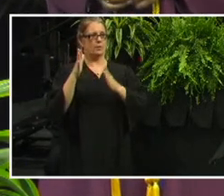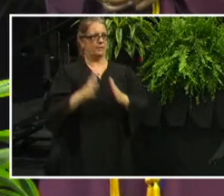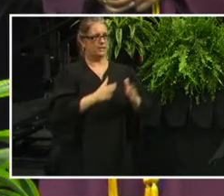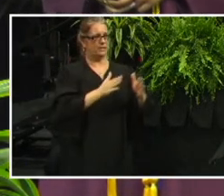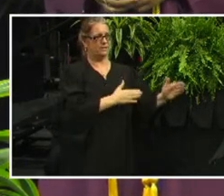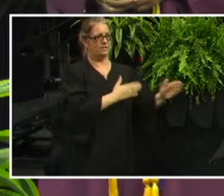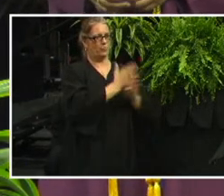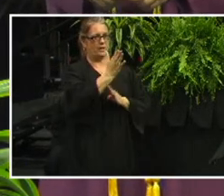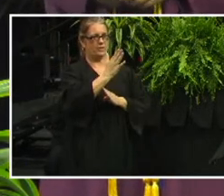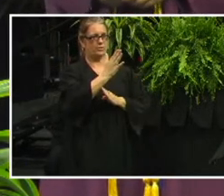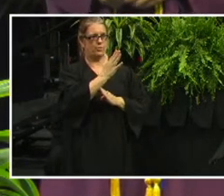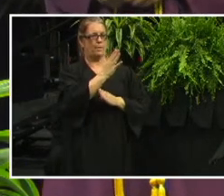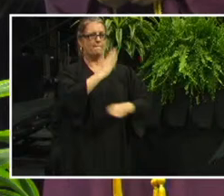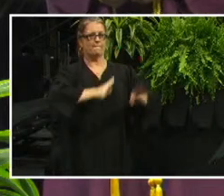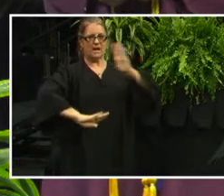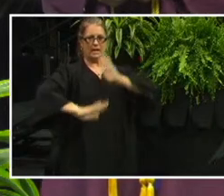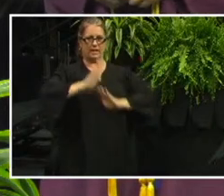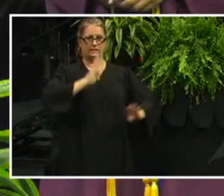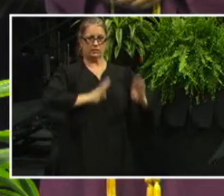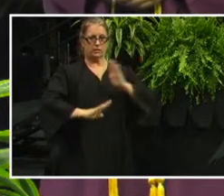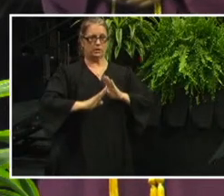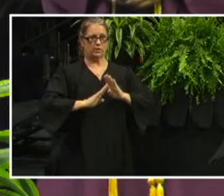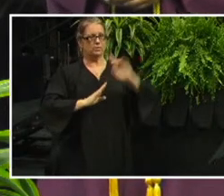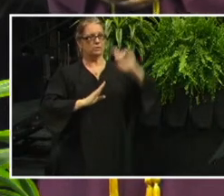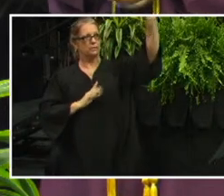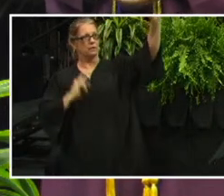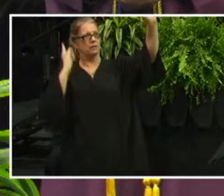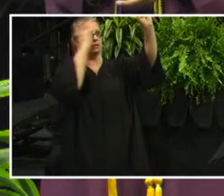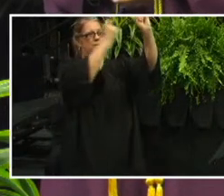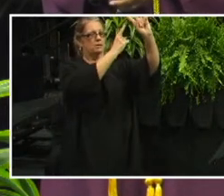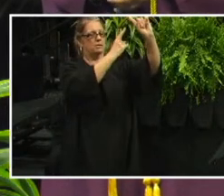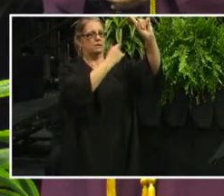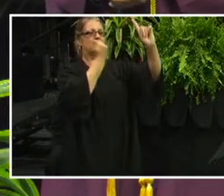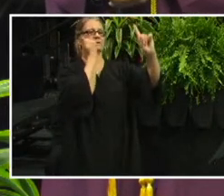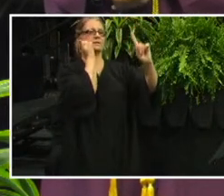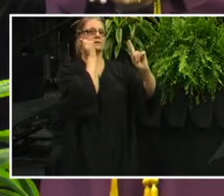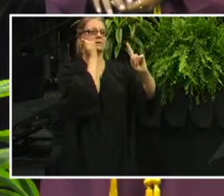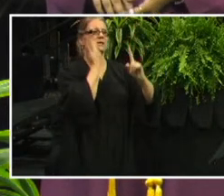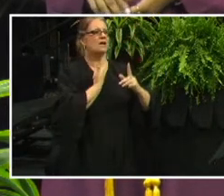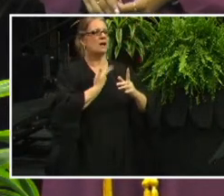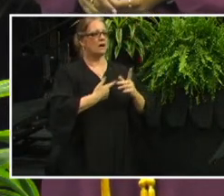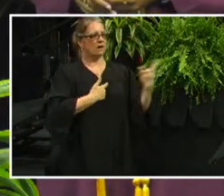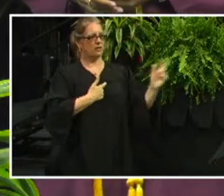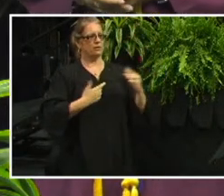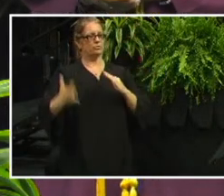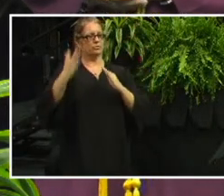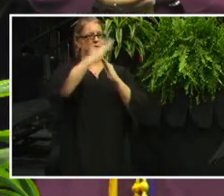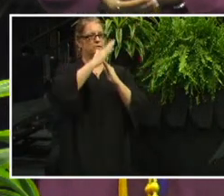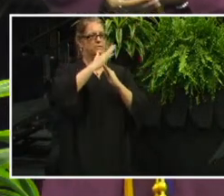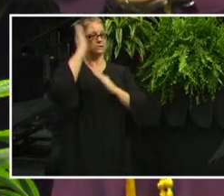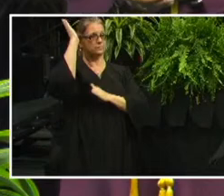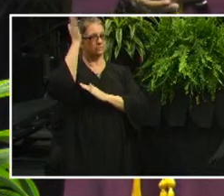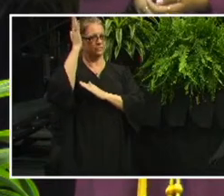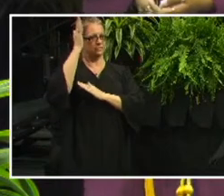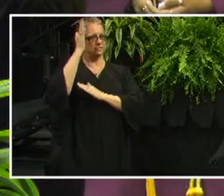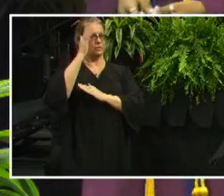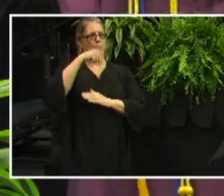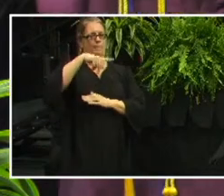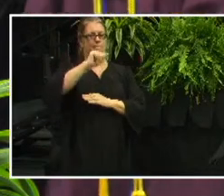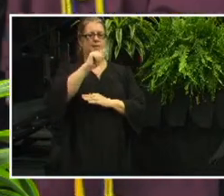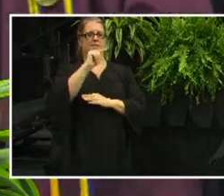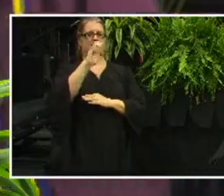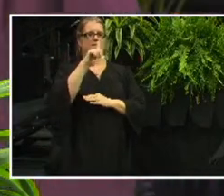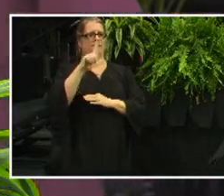major in the field of biology with the goal of becoming an orthodontist. Our valedictorian, Dhruva Patel.